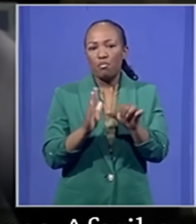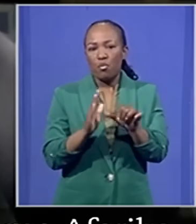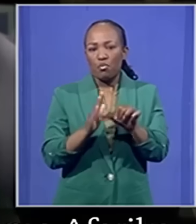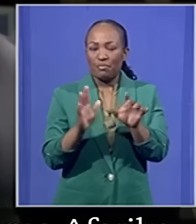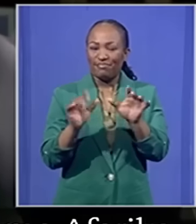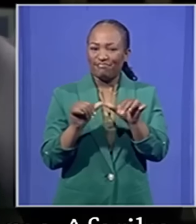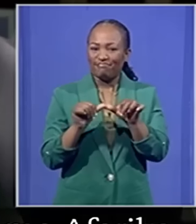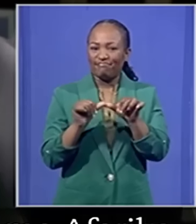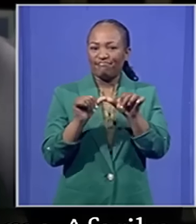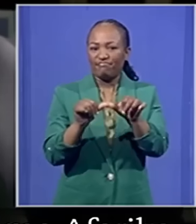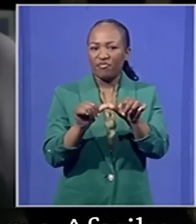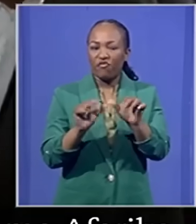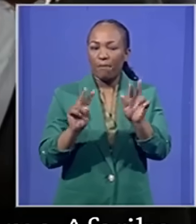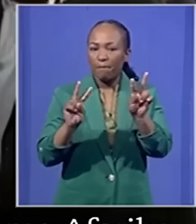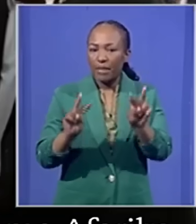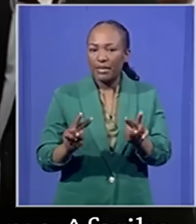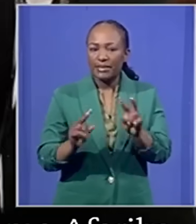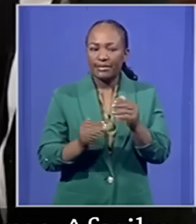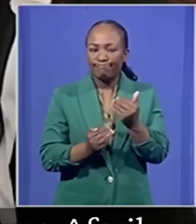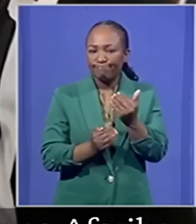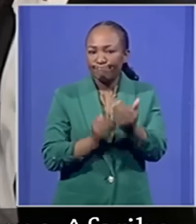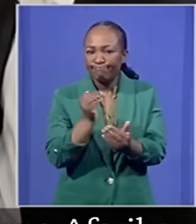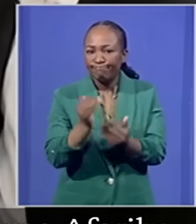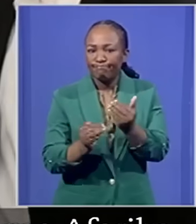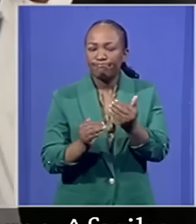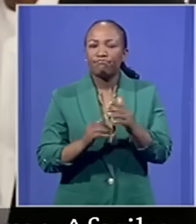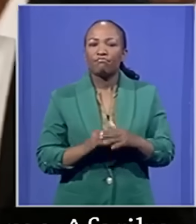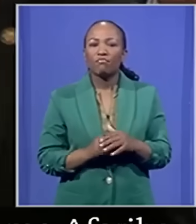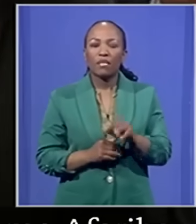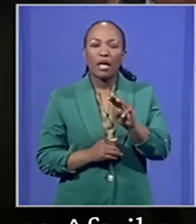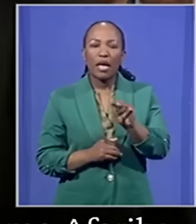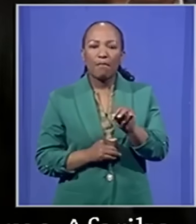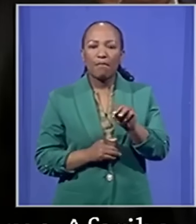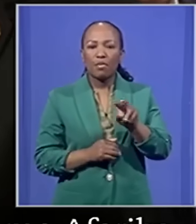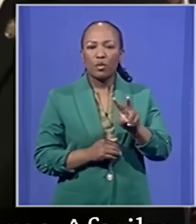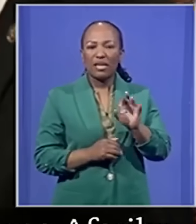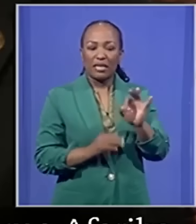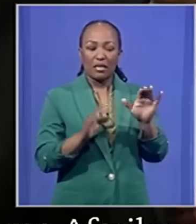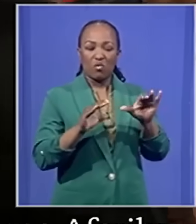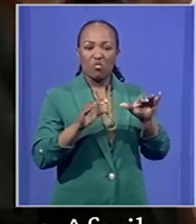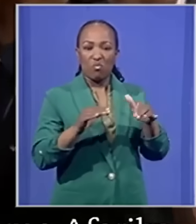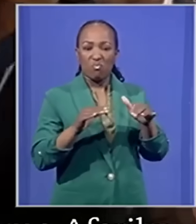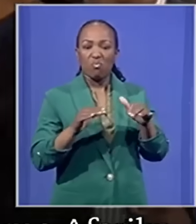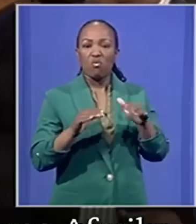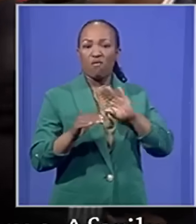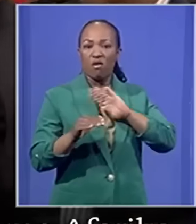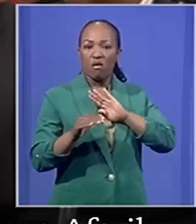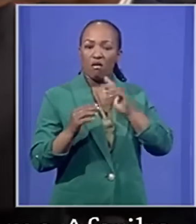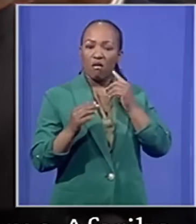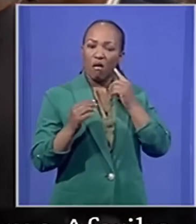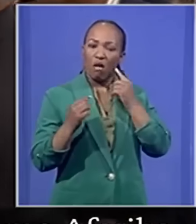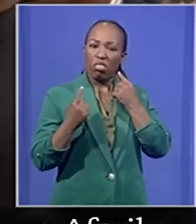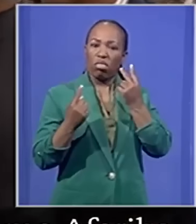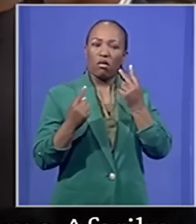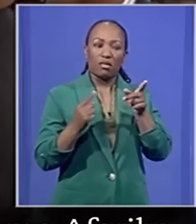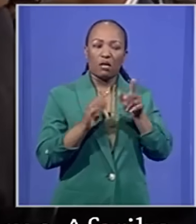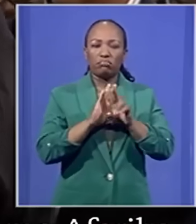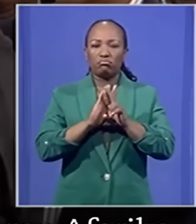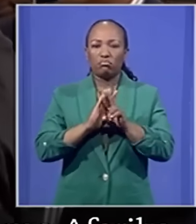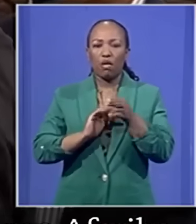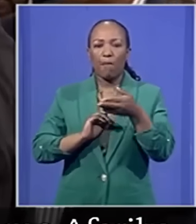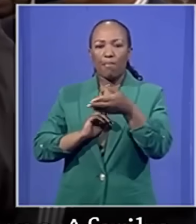sustainability of the peace process. Setlhopha sa marabele sa M23 le sona se ne se na le kemedi mme ga sa itumelela